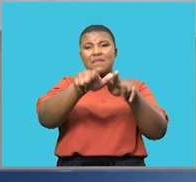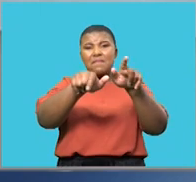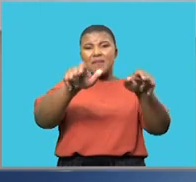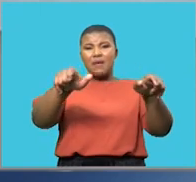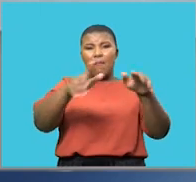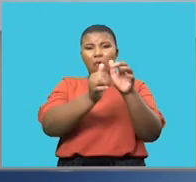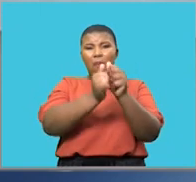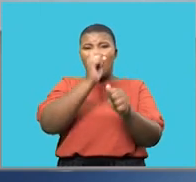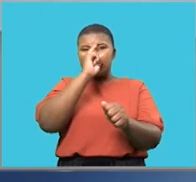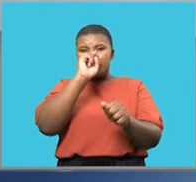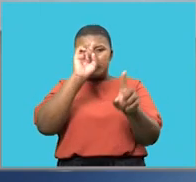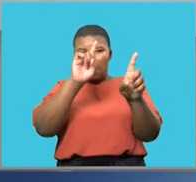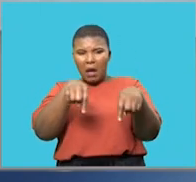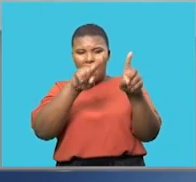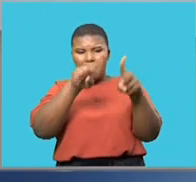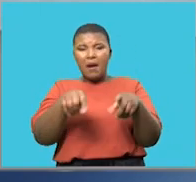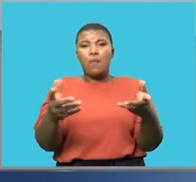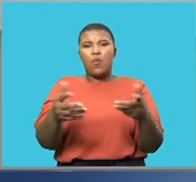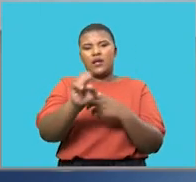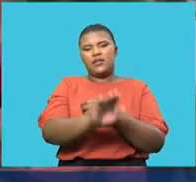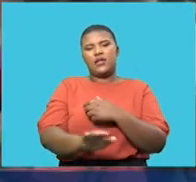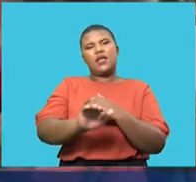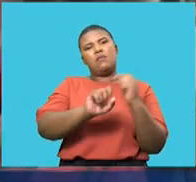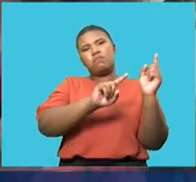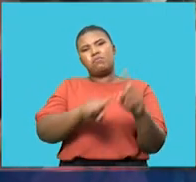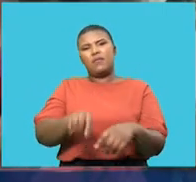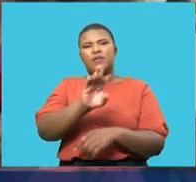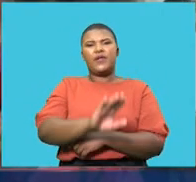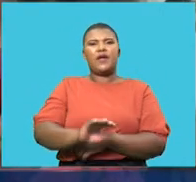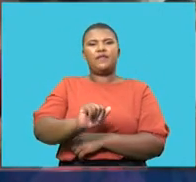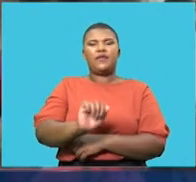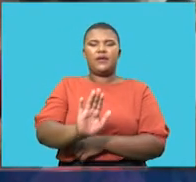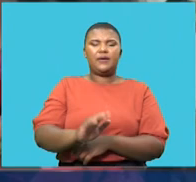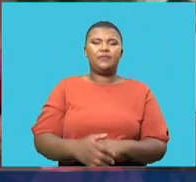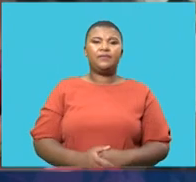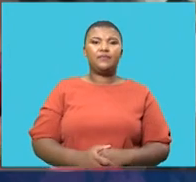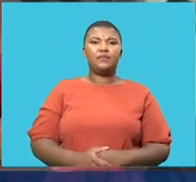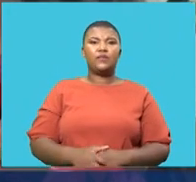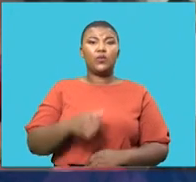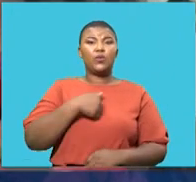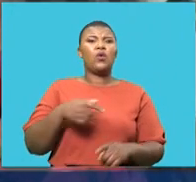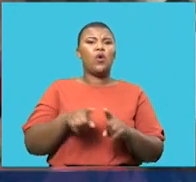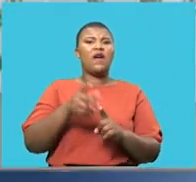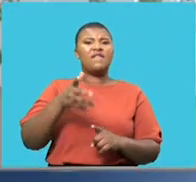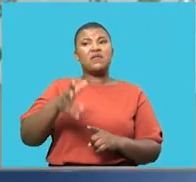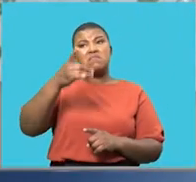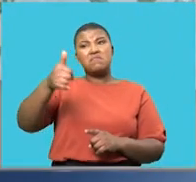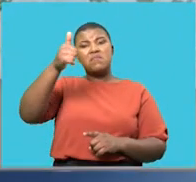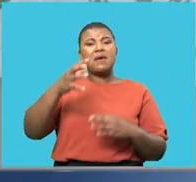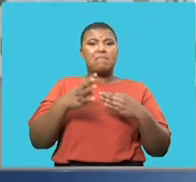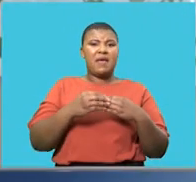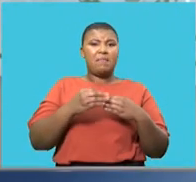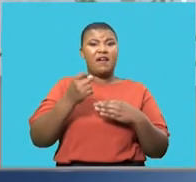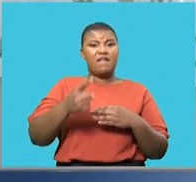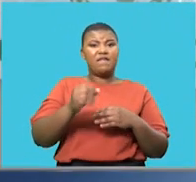African brothers and sisters are more here in South Africa. We also speak to, you know, an executive member of the Councils